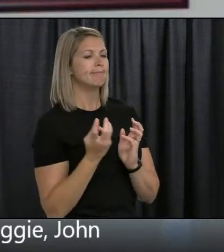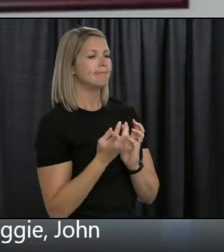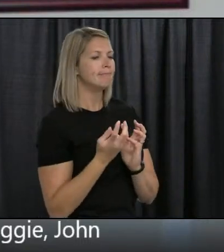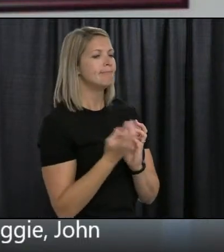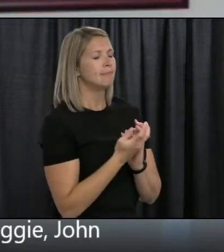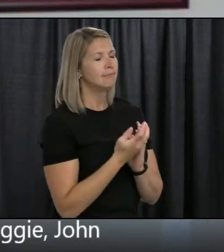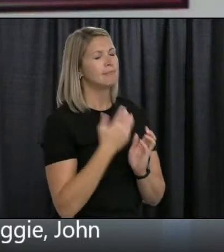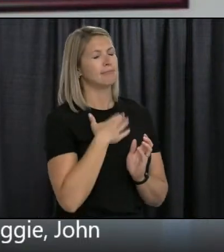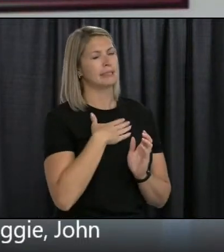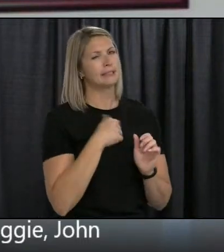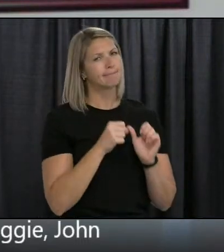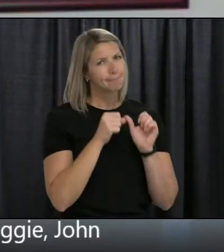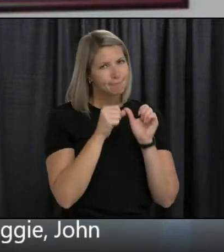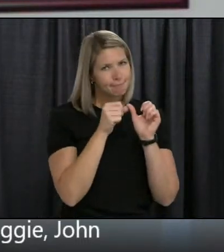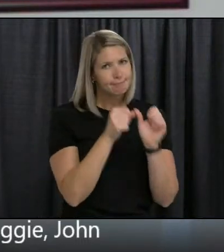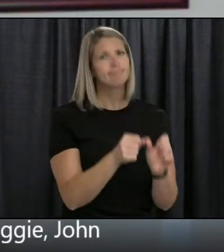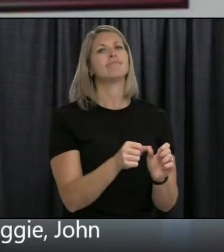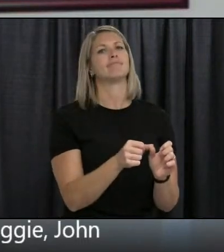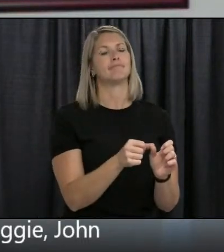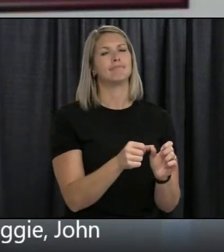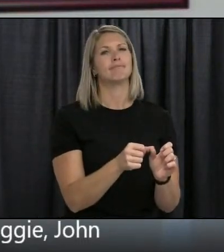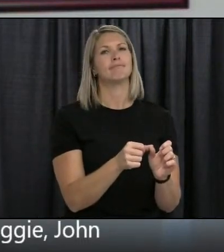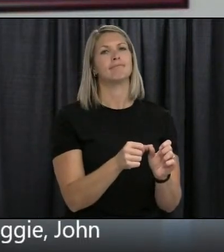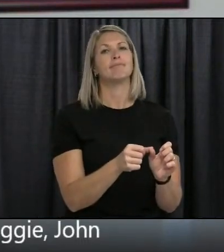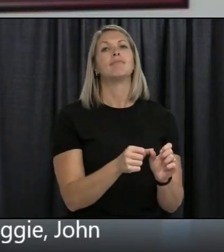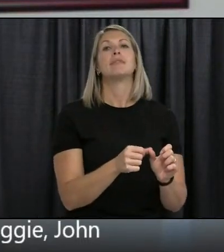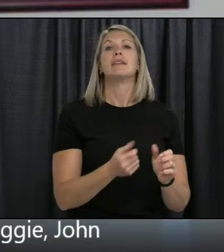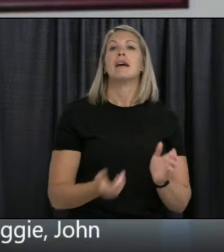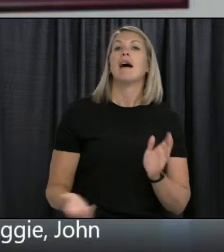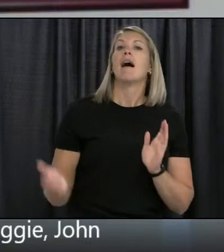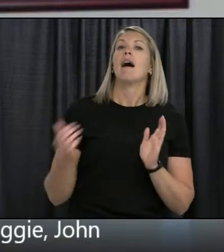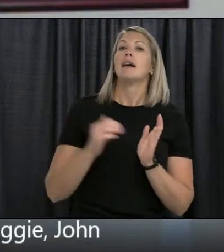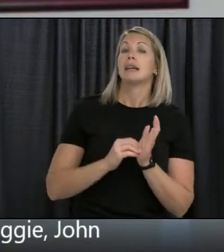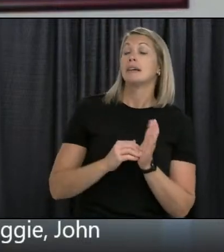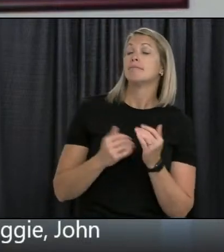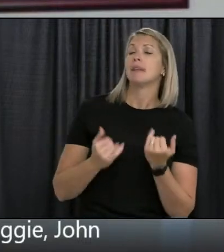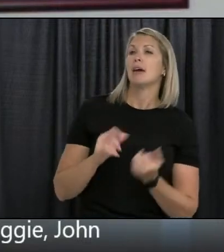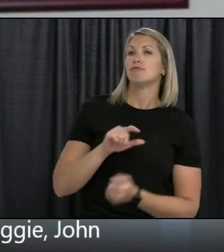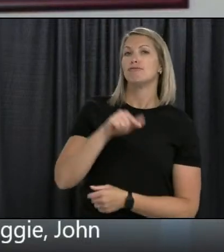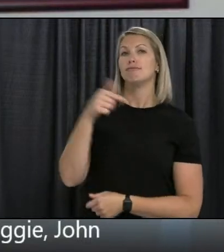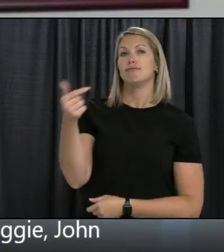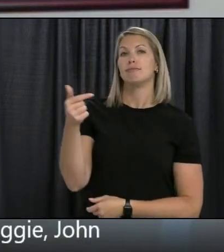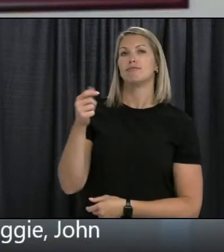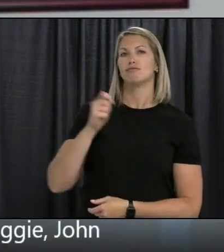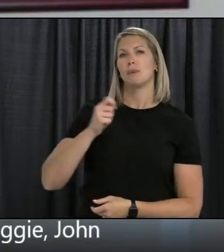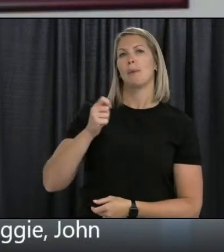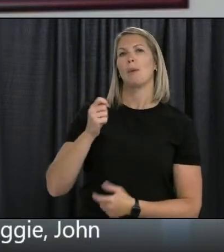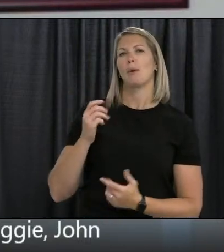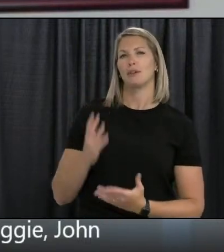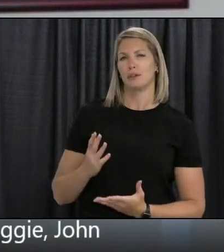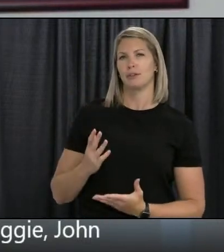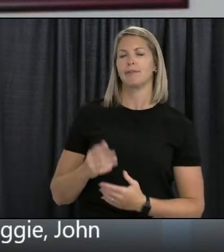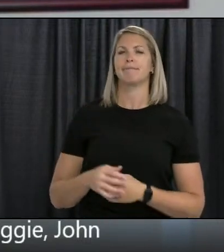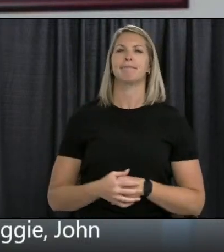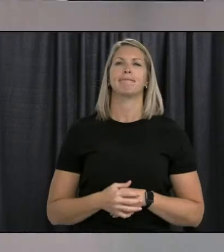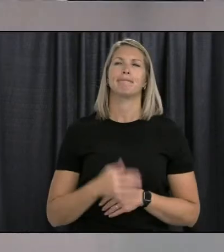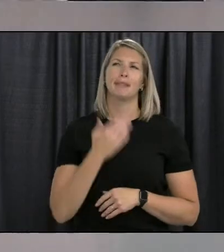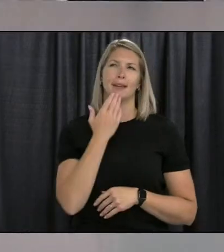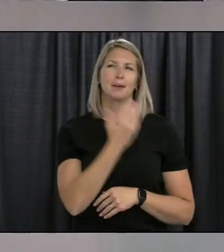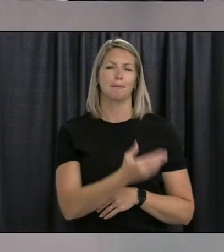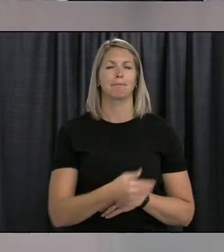as it's necessary. So with that, Kathy, I'll turn it back to yourself for media.